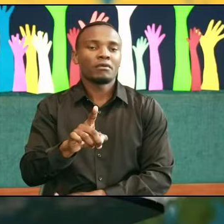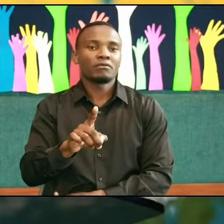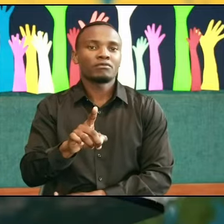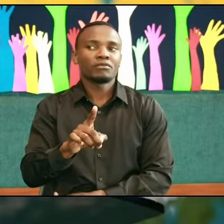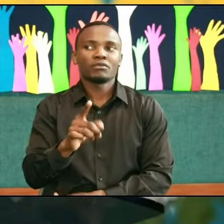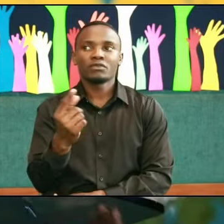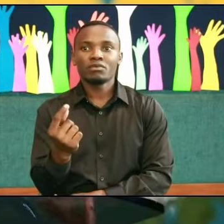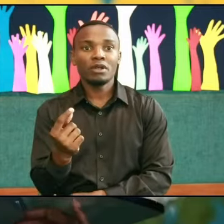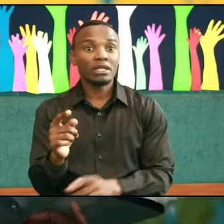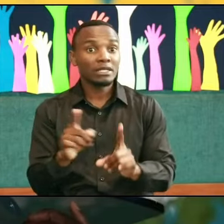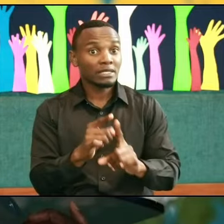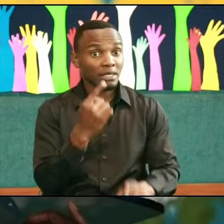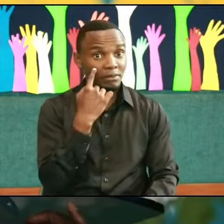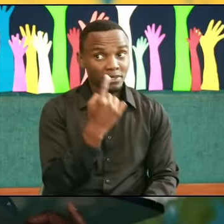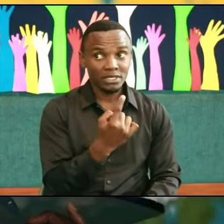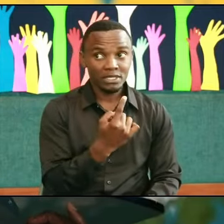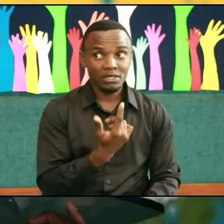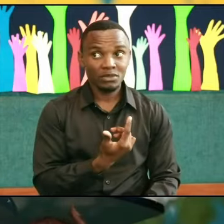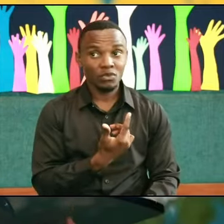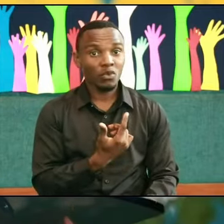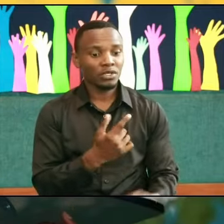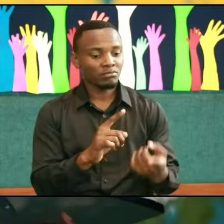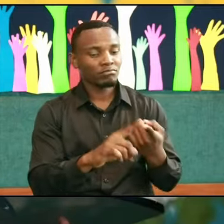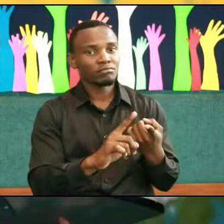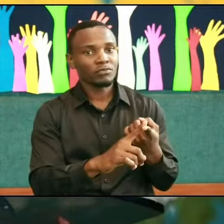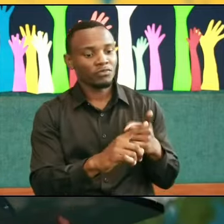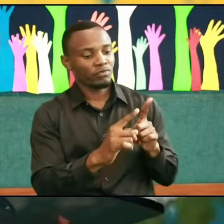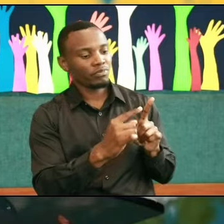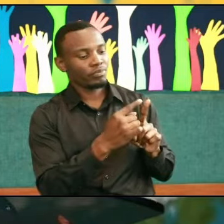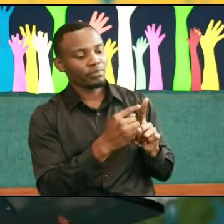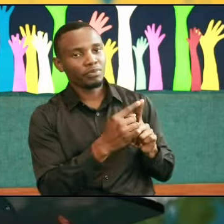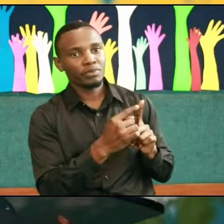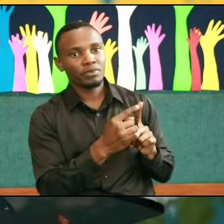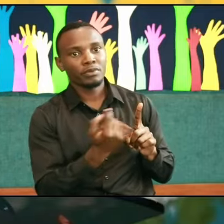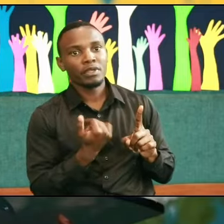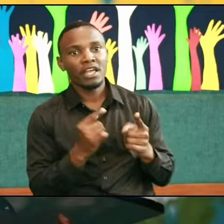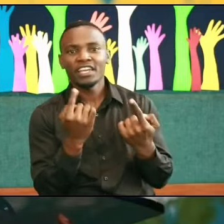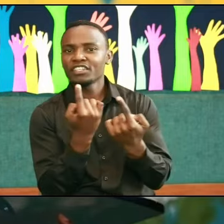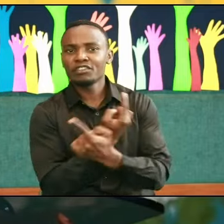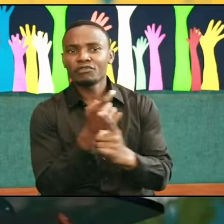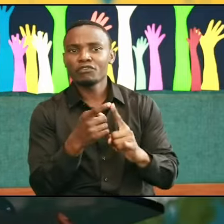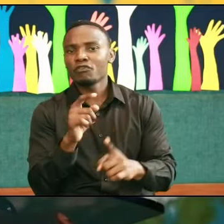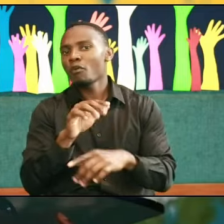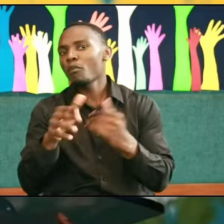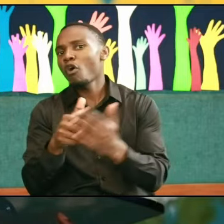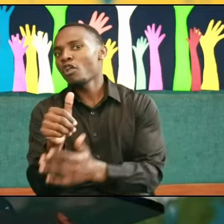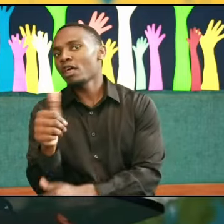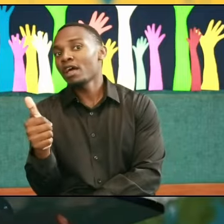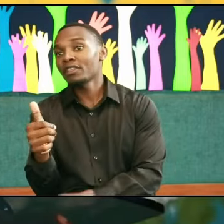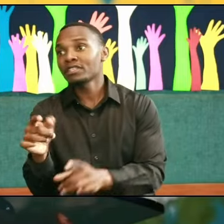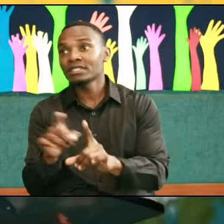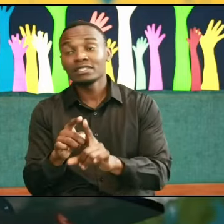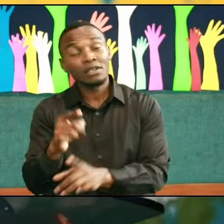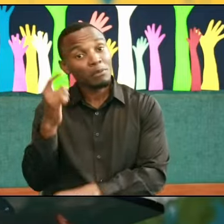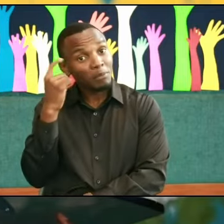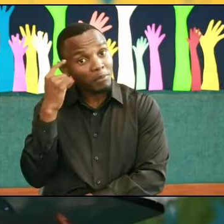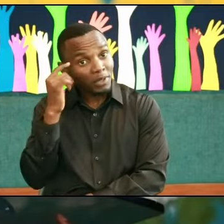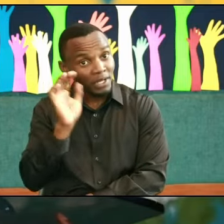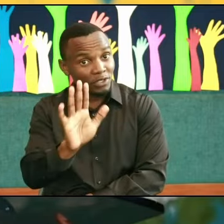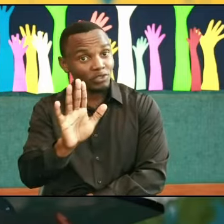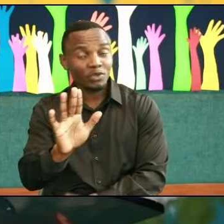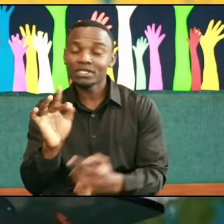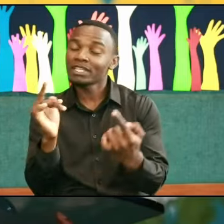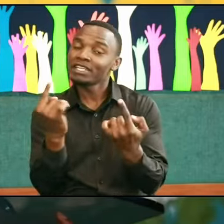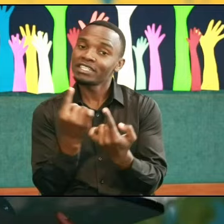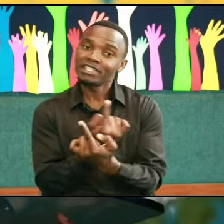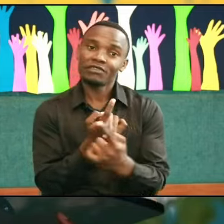your finger. Your fingerprint is different from any other person here. And your brain is different from any